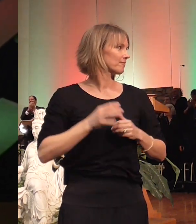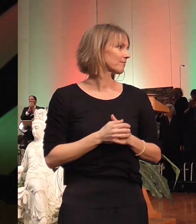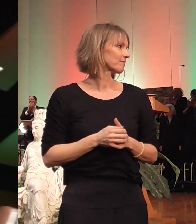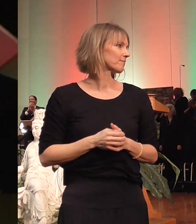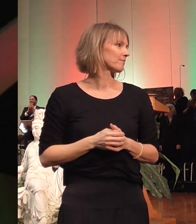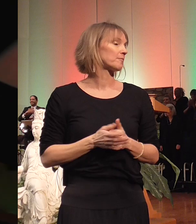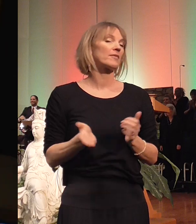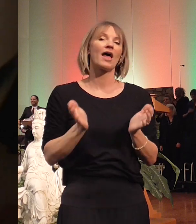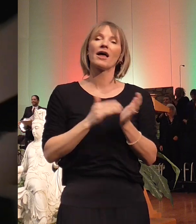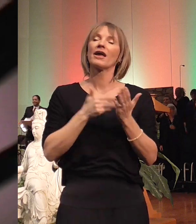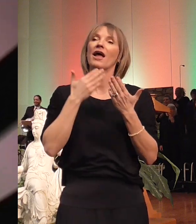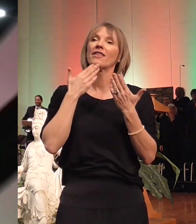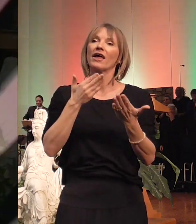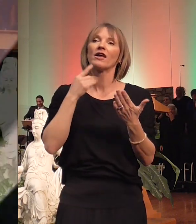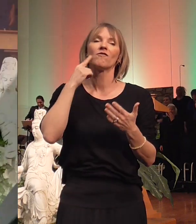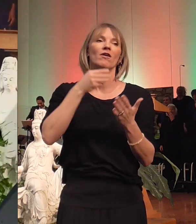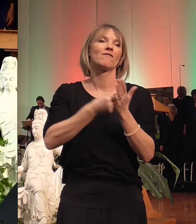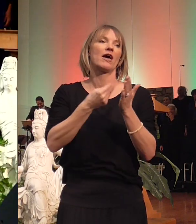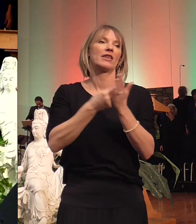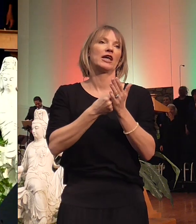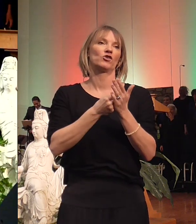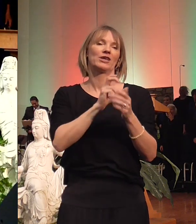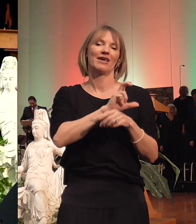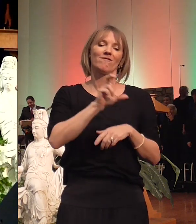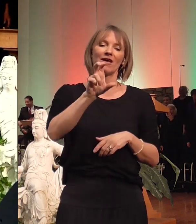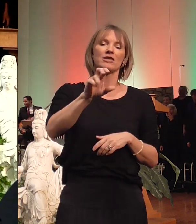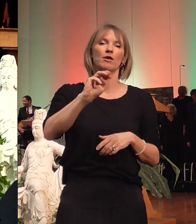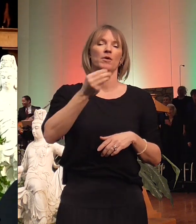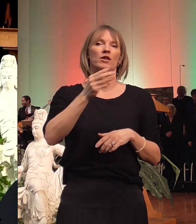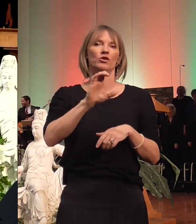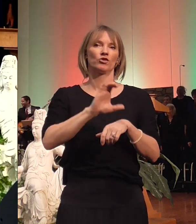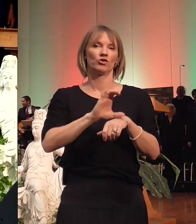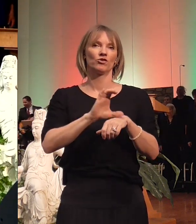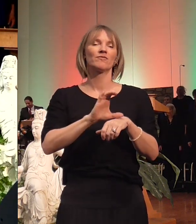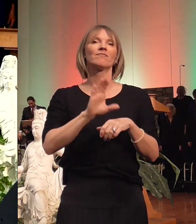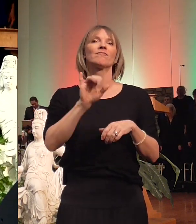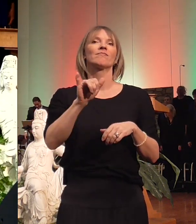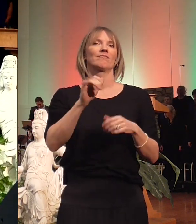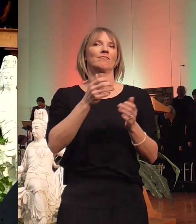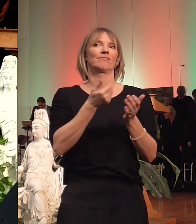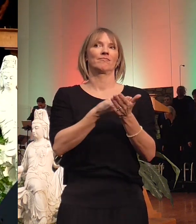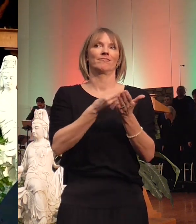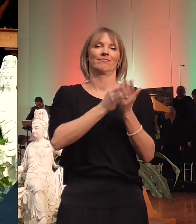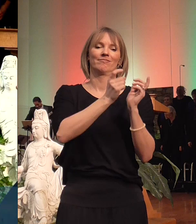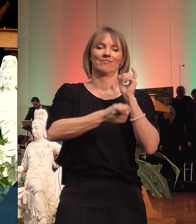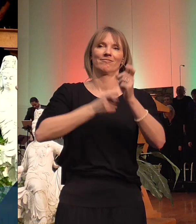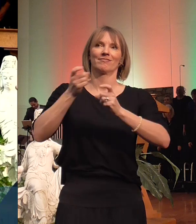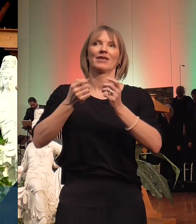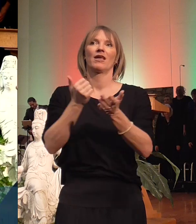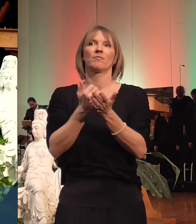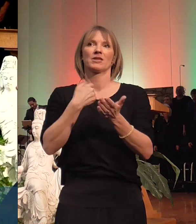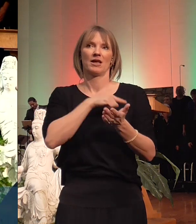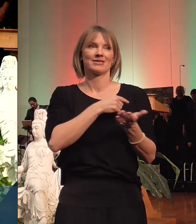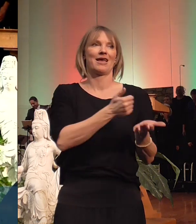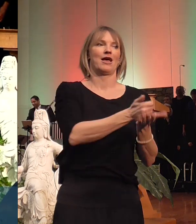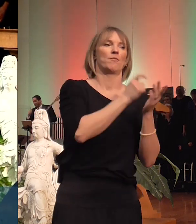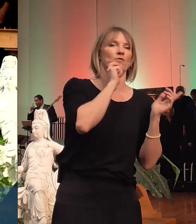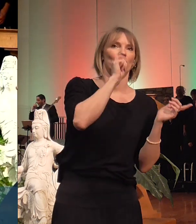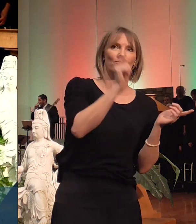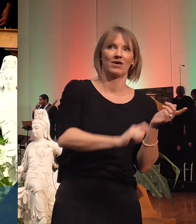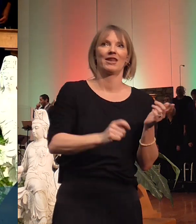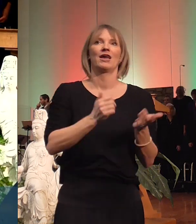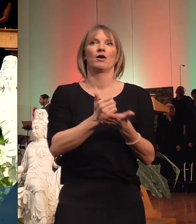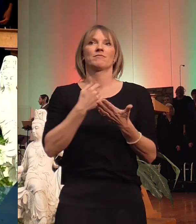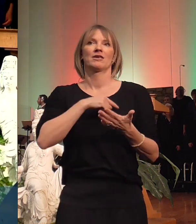So again, thank you for financially investing in Mile High Church. It's those gifts that help us help in Ukraine. It's those gifts that help us